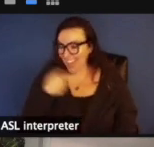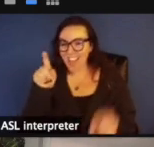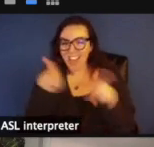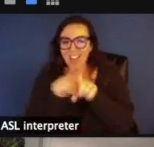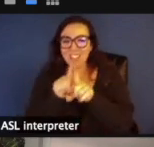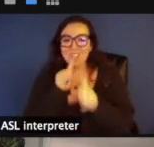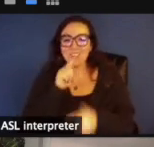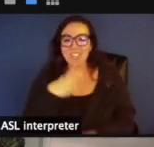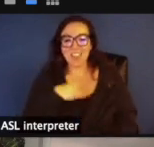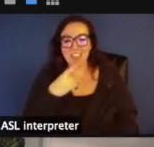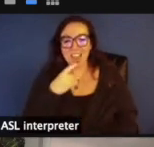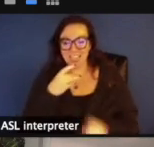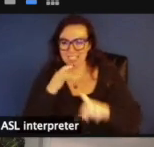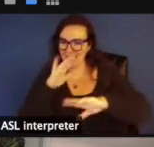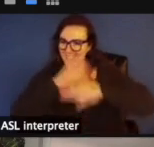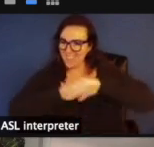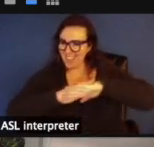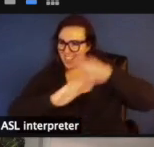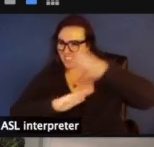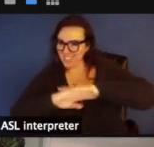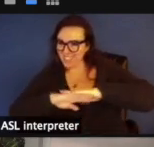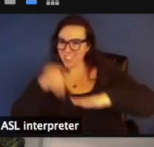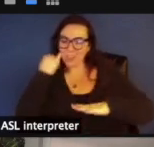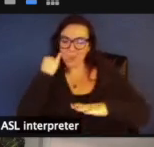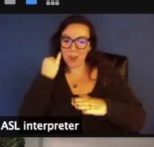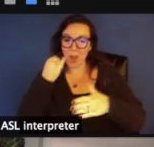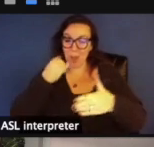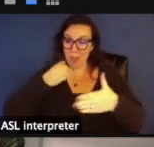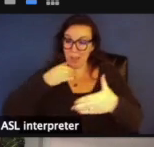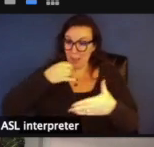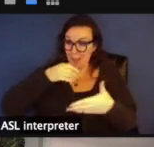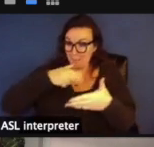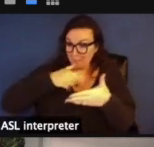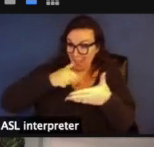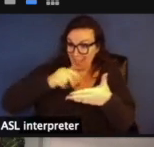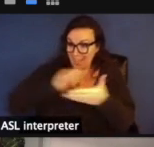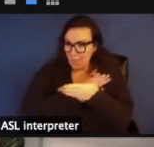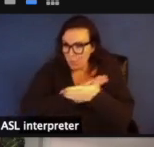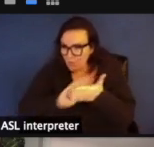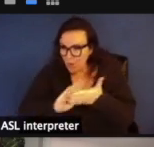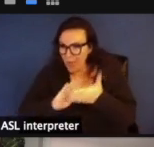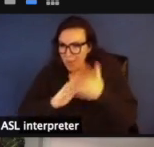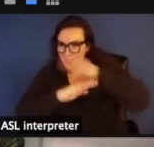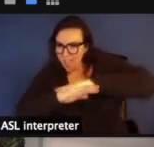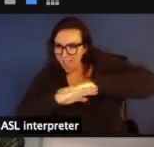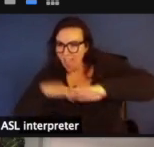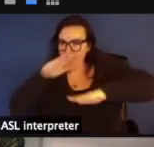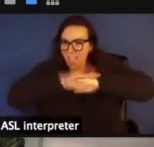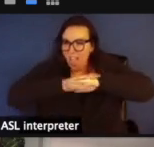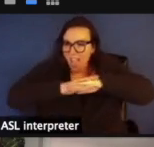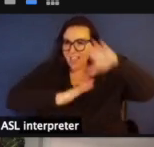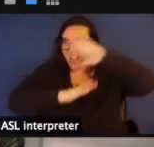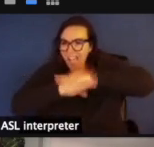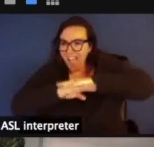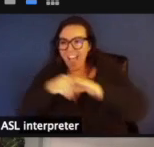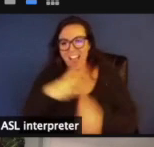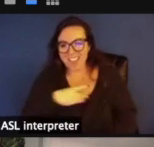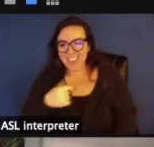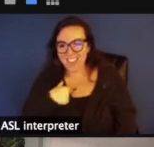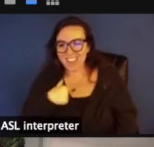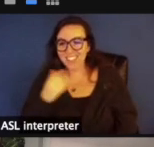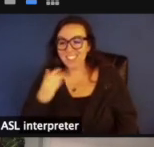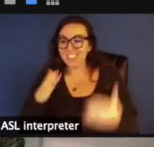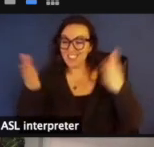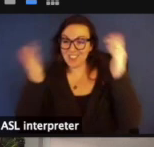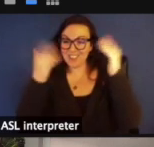has different layers, right? You can tell he did one layer, another layer, and another layer. So he stacks things on top of each other. Okay, so our next